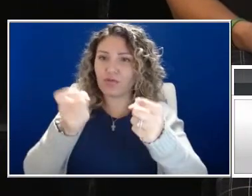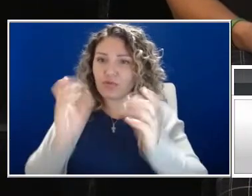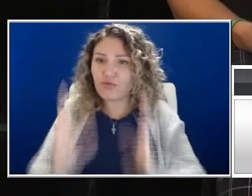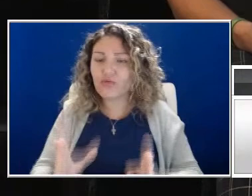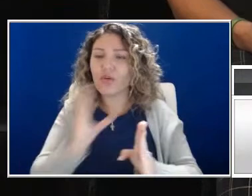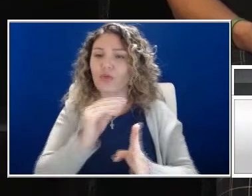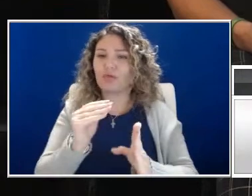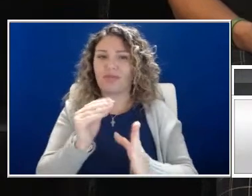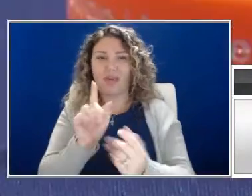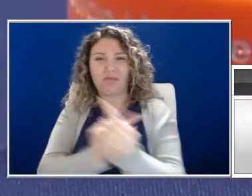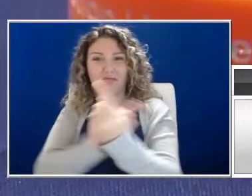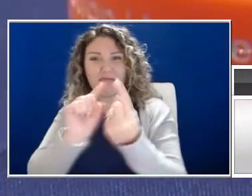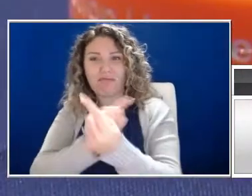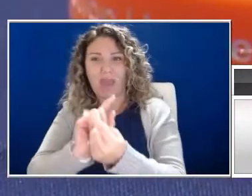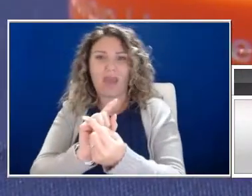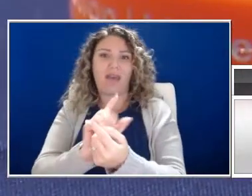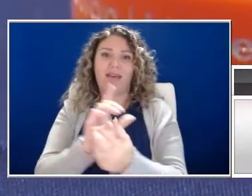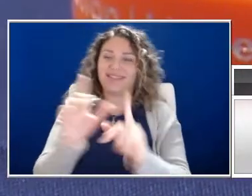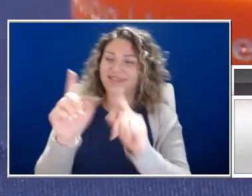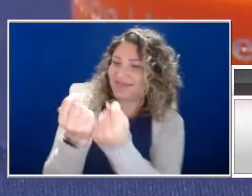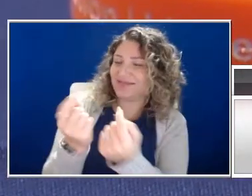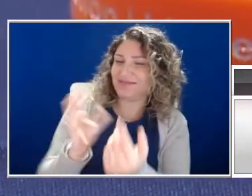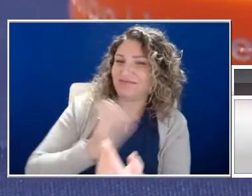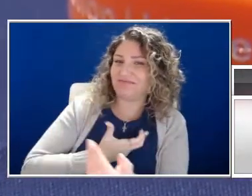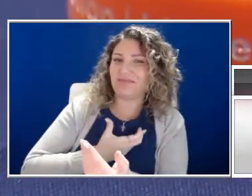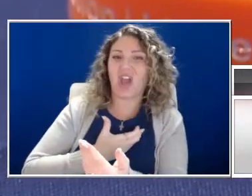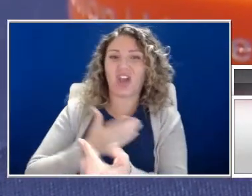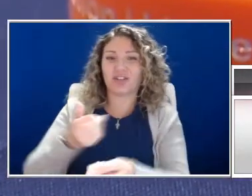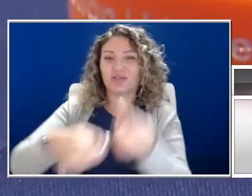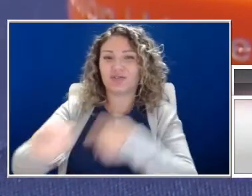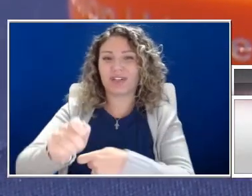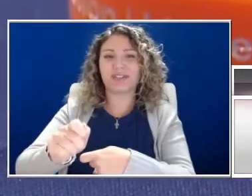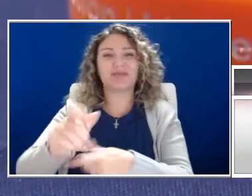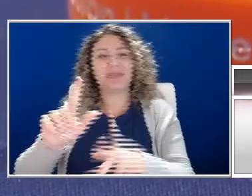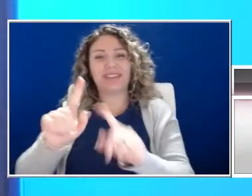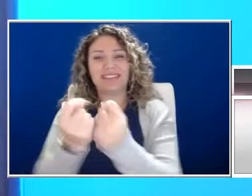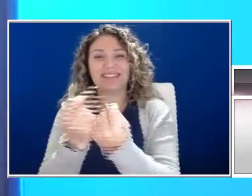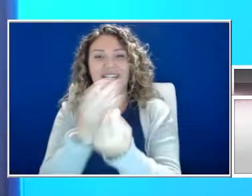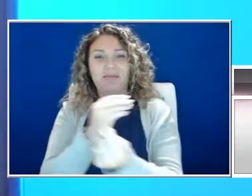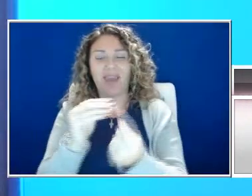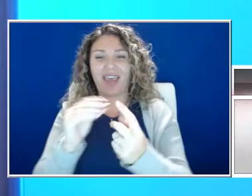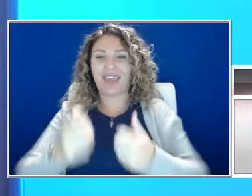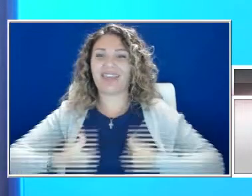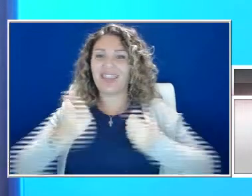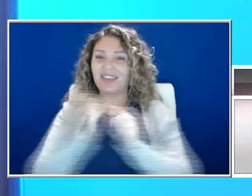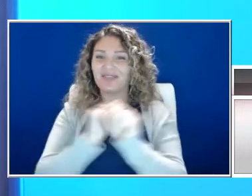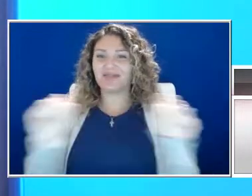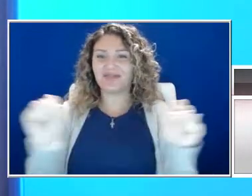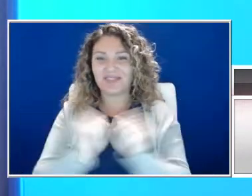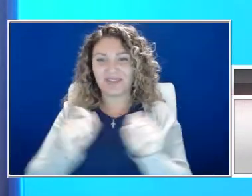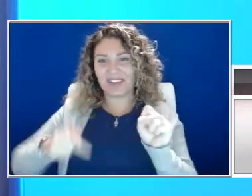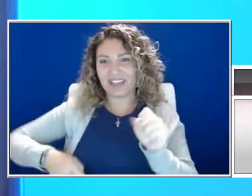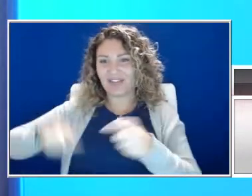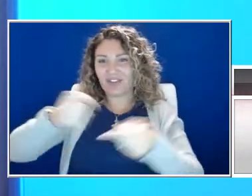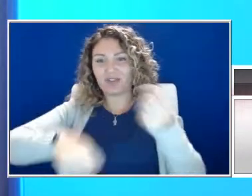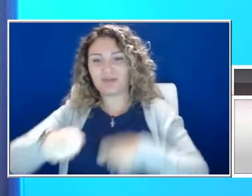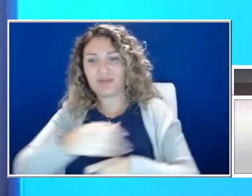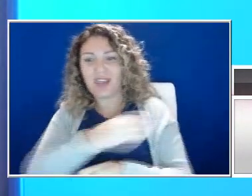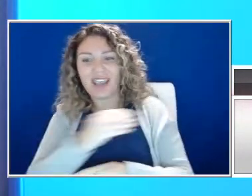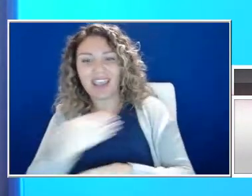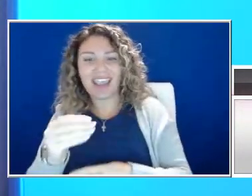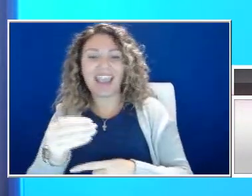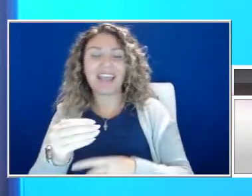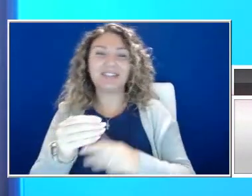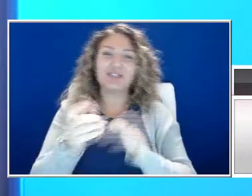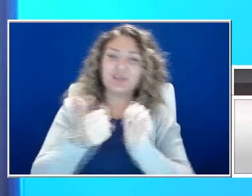and others also in need of a life-saving kidney transplant. Finally, this morning, spreading joy and creating smiles for